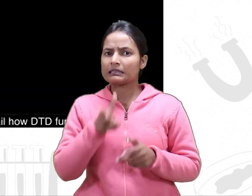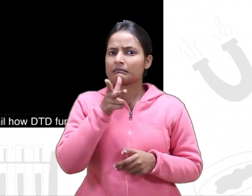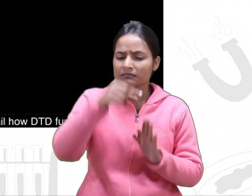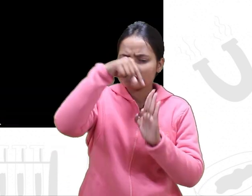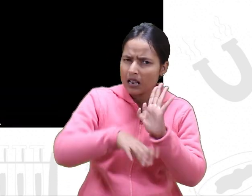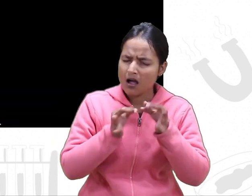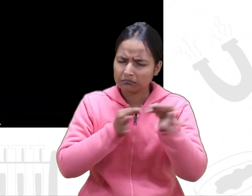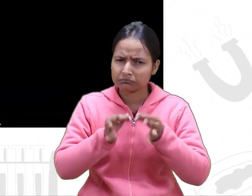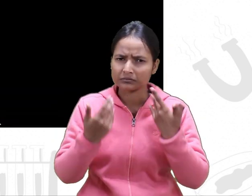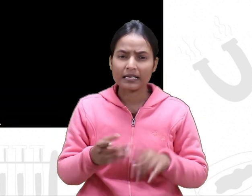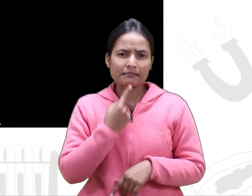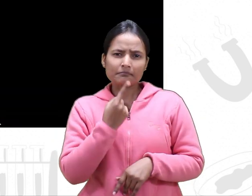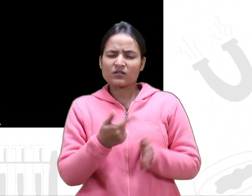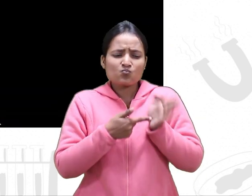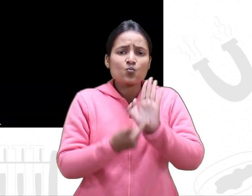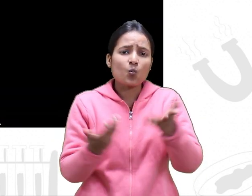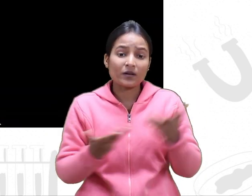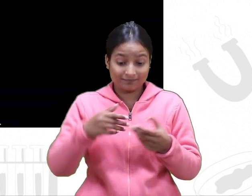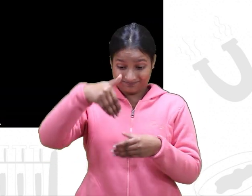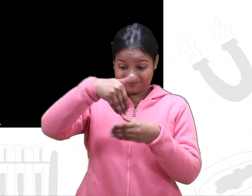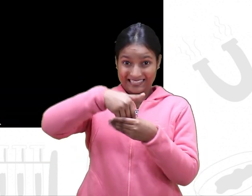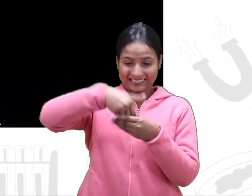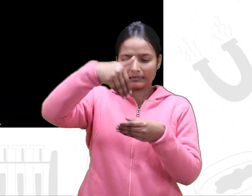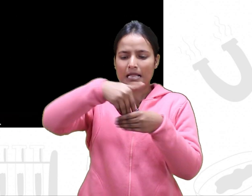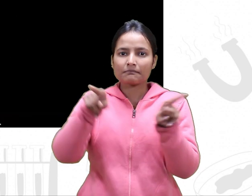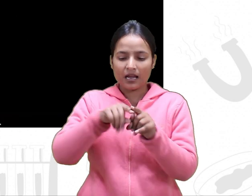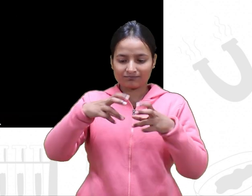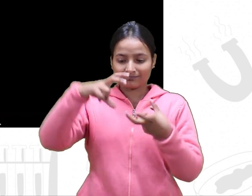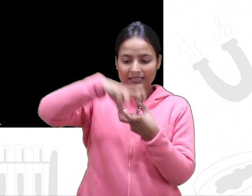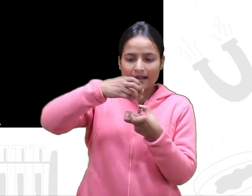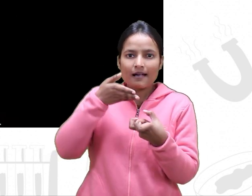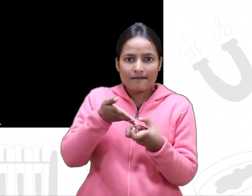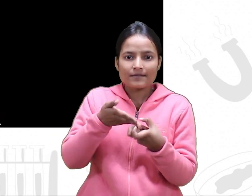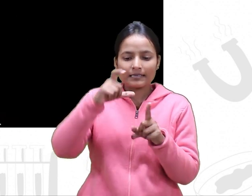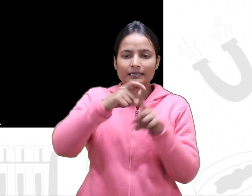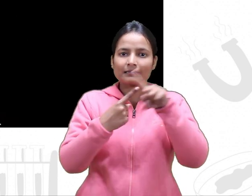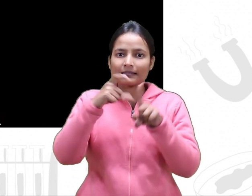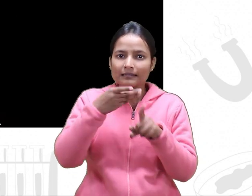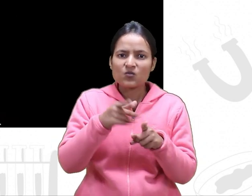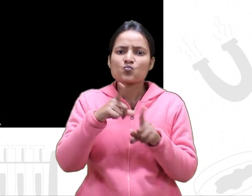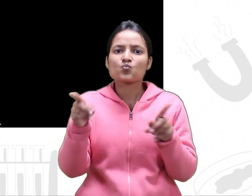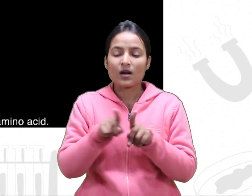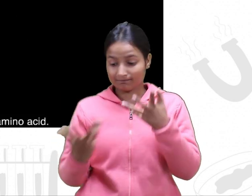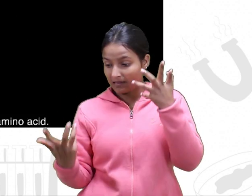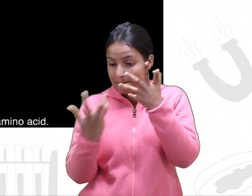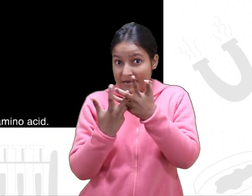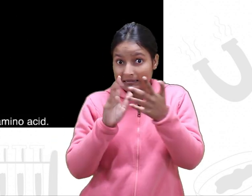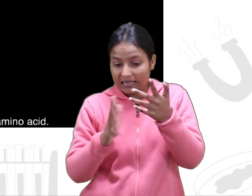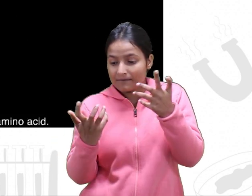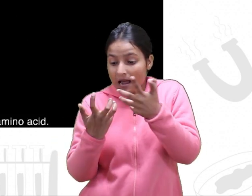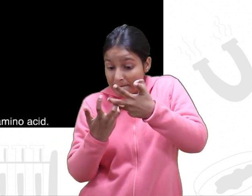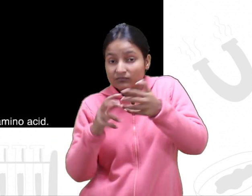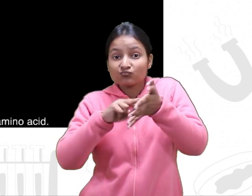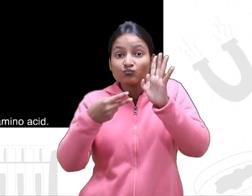DTD functions. They show that DTD has a pocket that fits to D amino acids linked to tRNA. Once